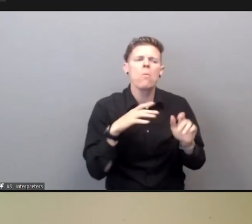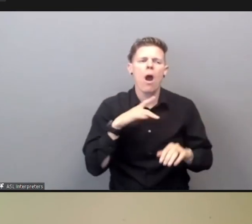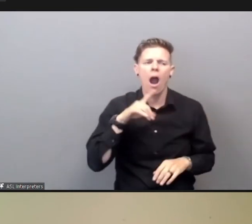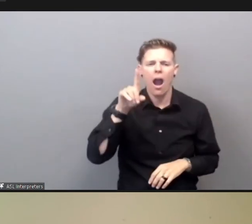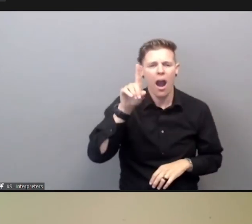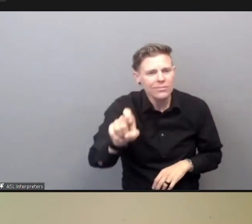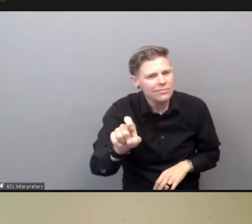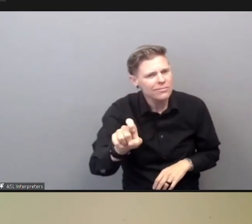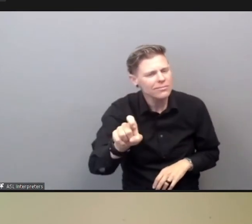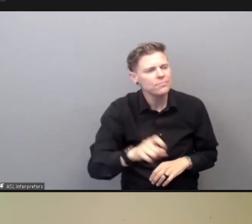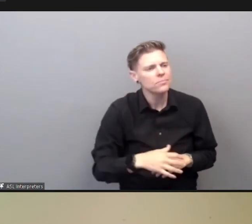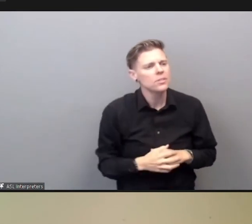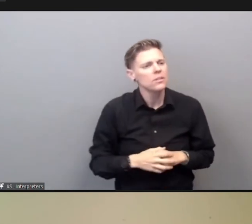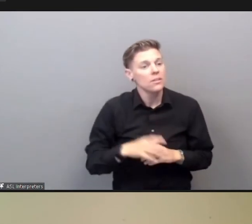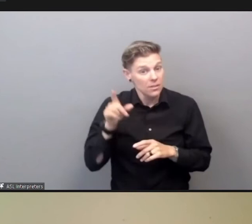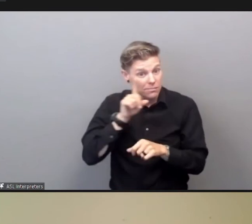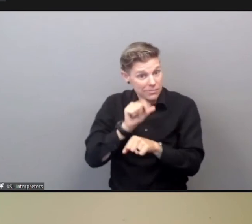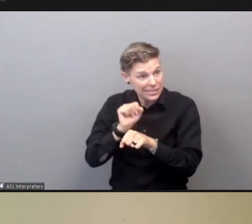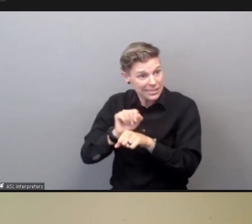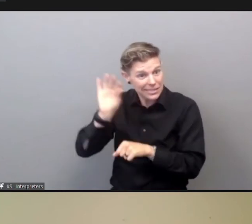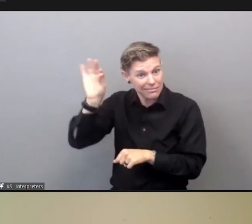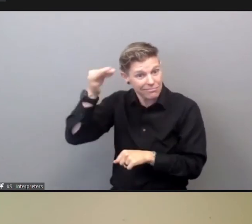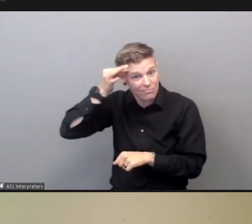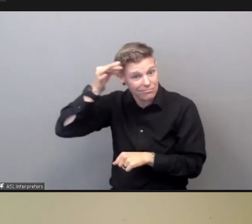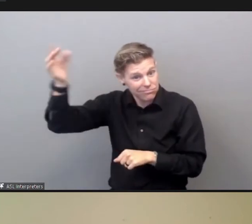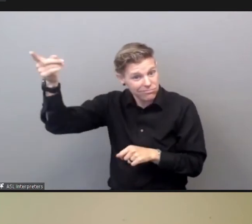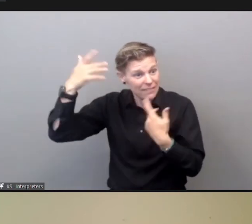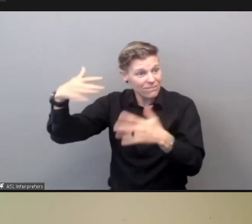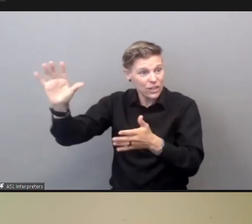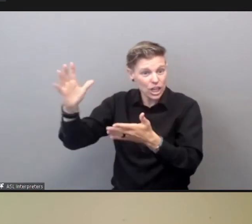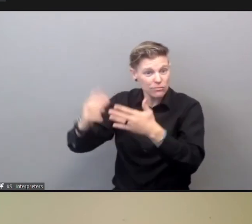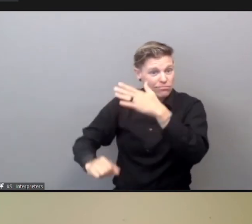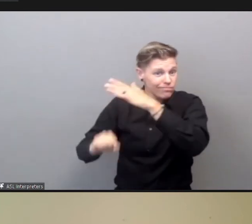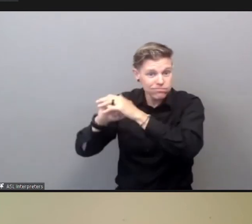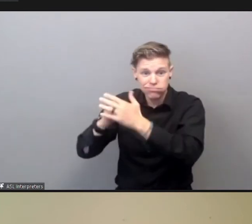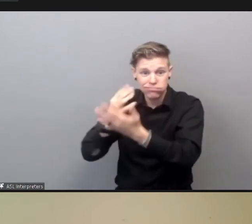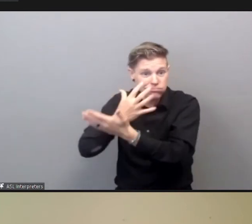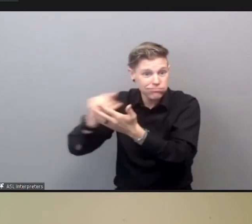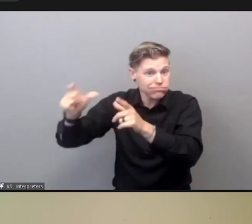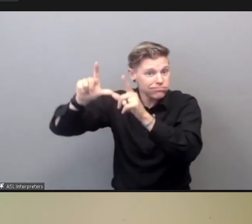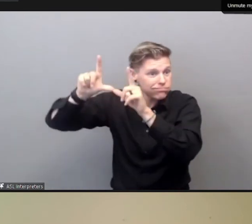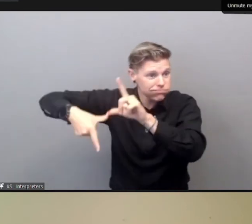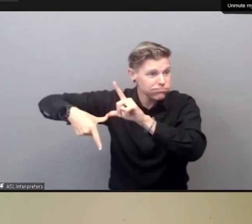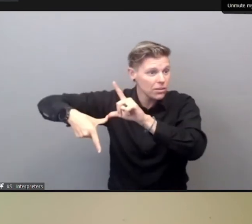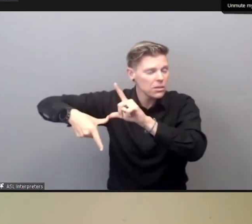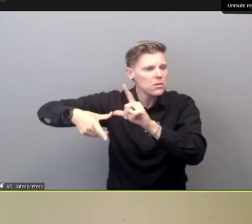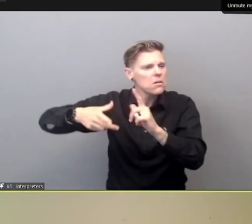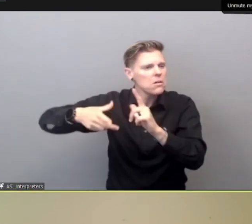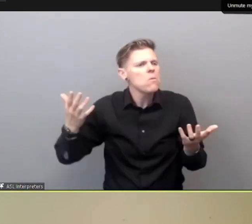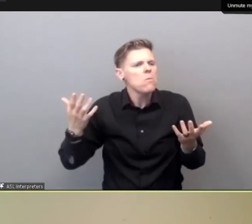this sort of rush back to work? And if we're not, maybe why not?